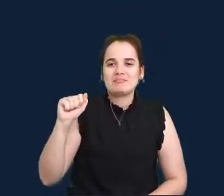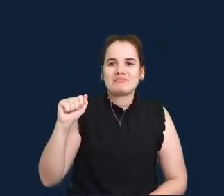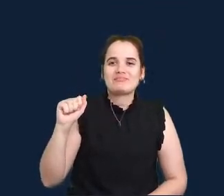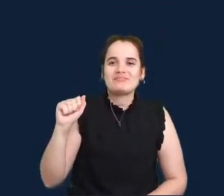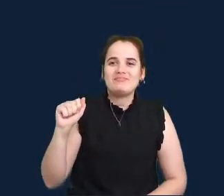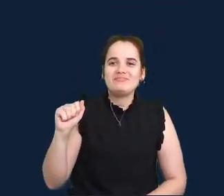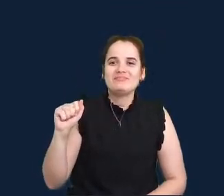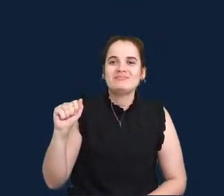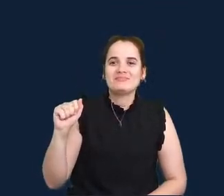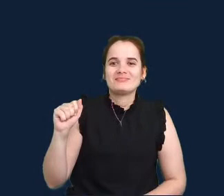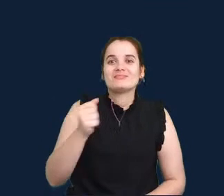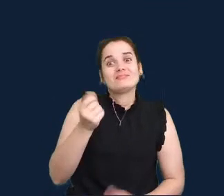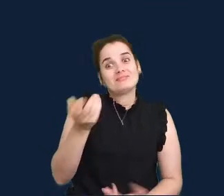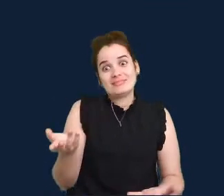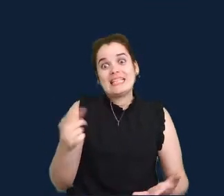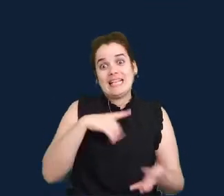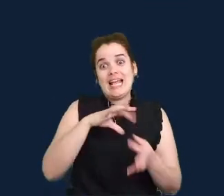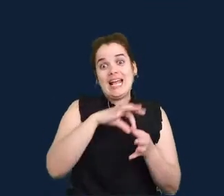hire